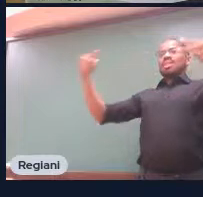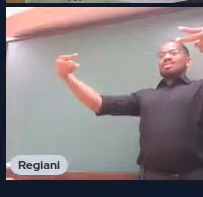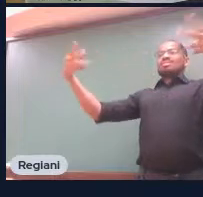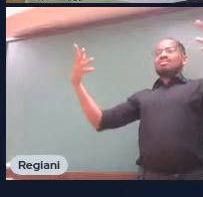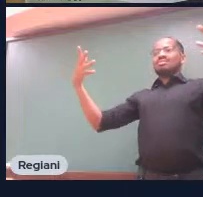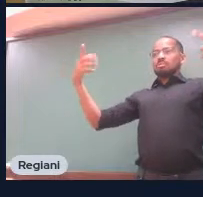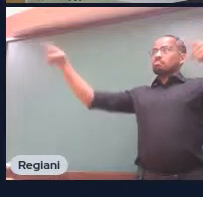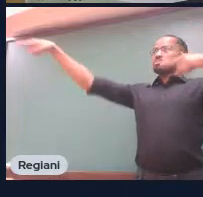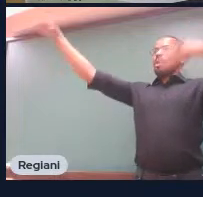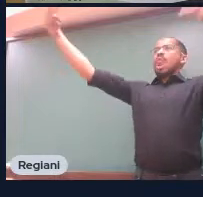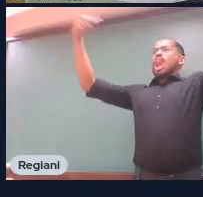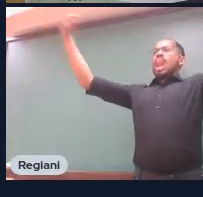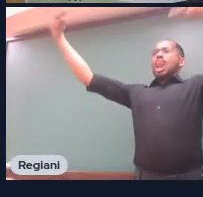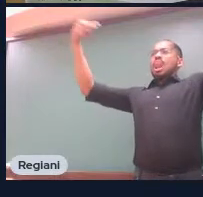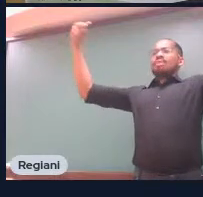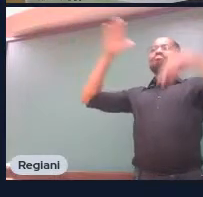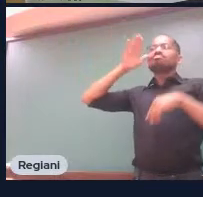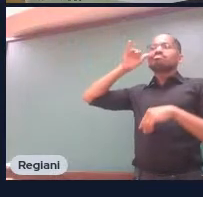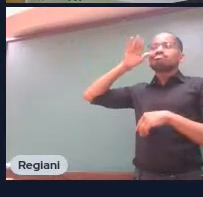real time it is now.